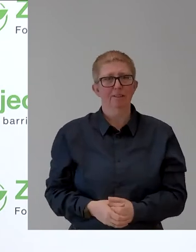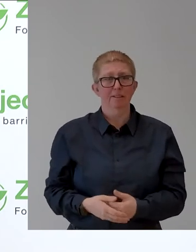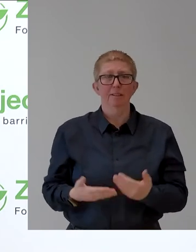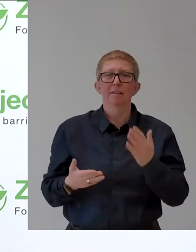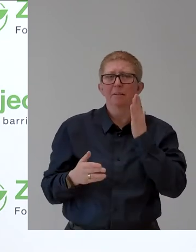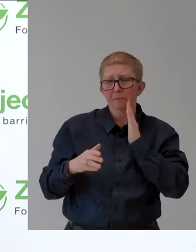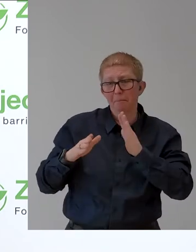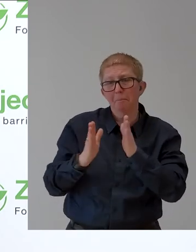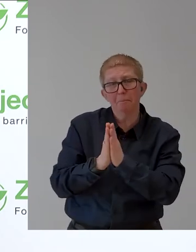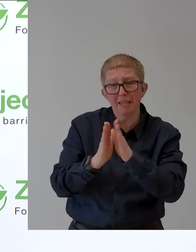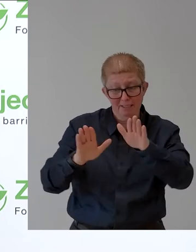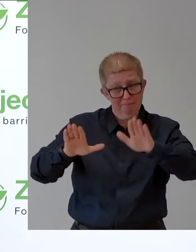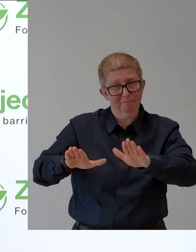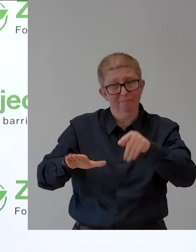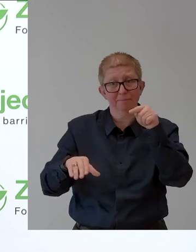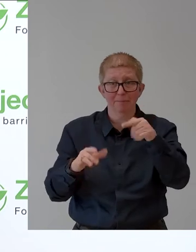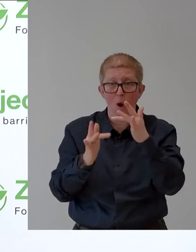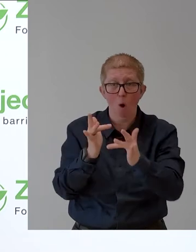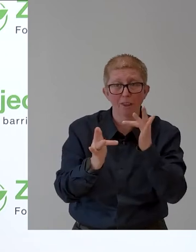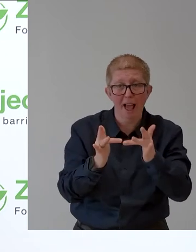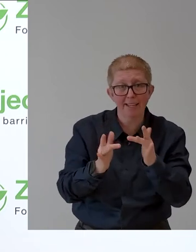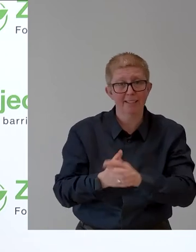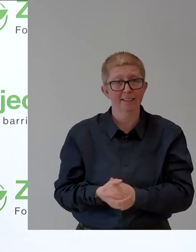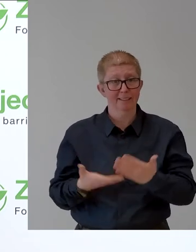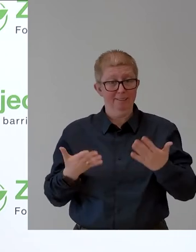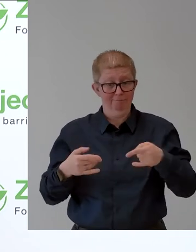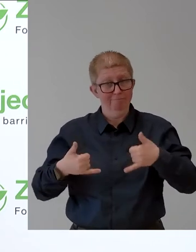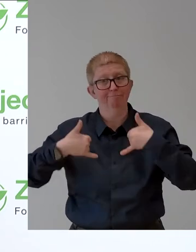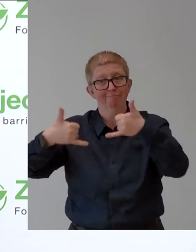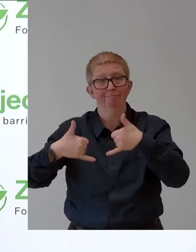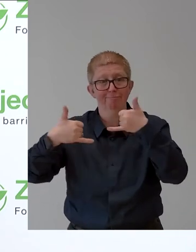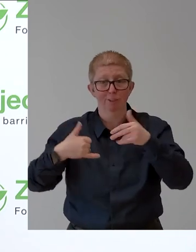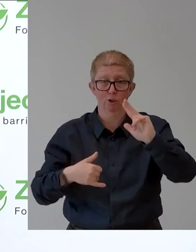and we will see now the second part of the award-winning videos. Please go.